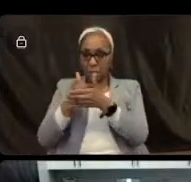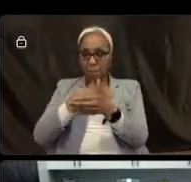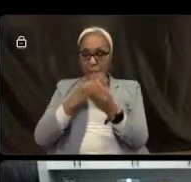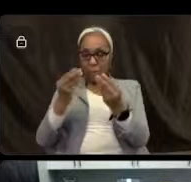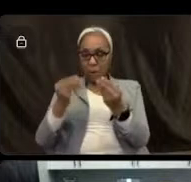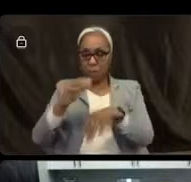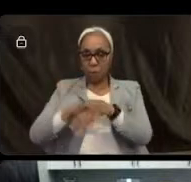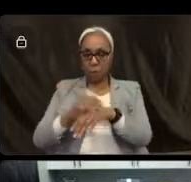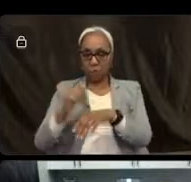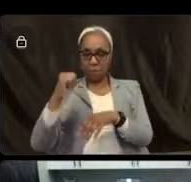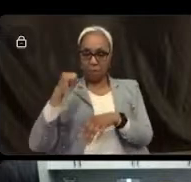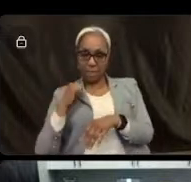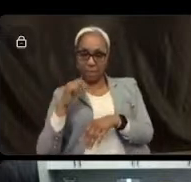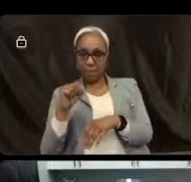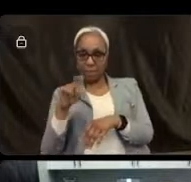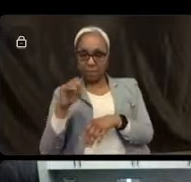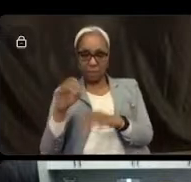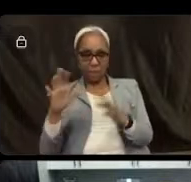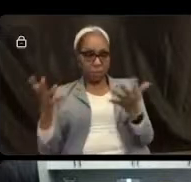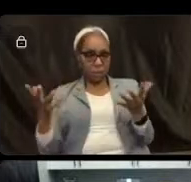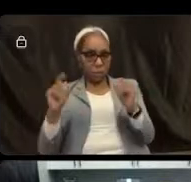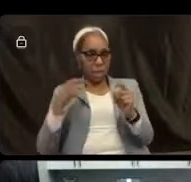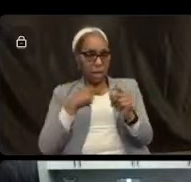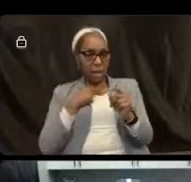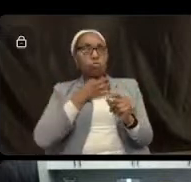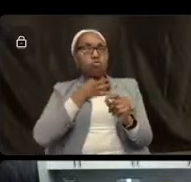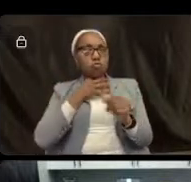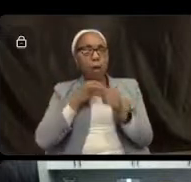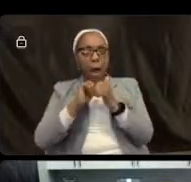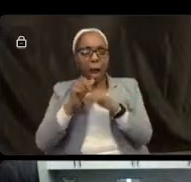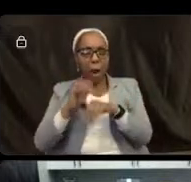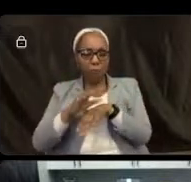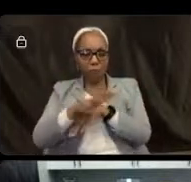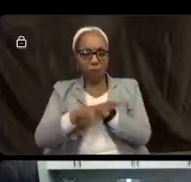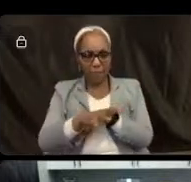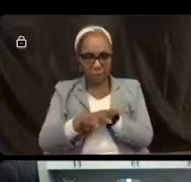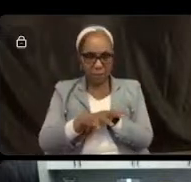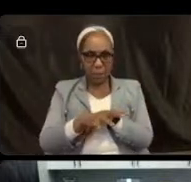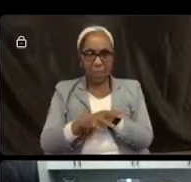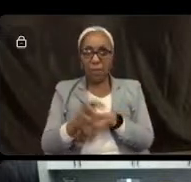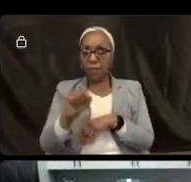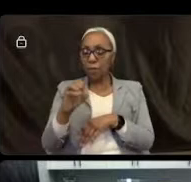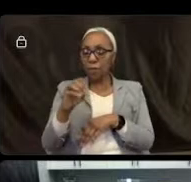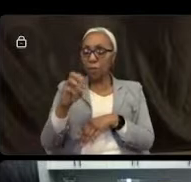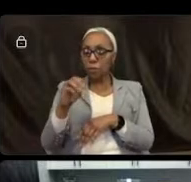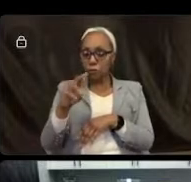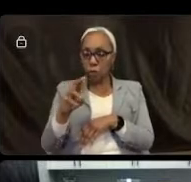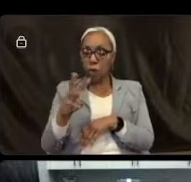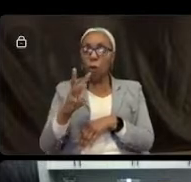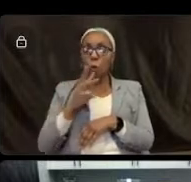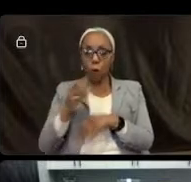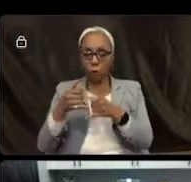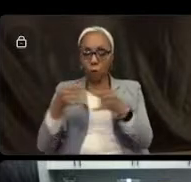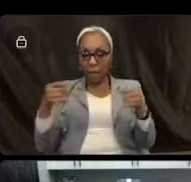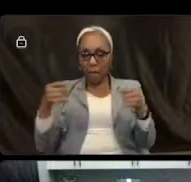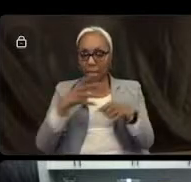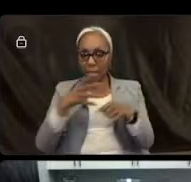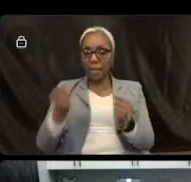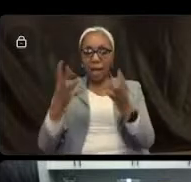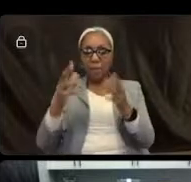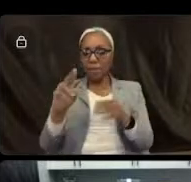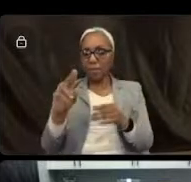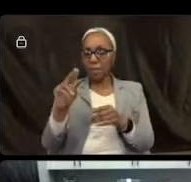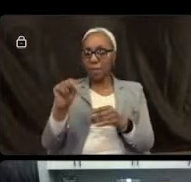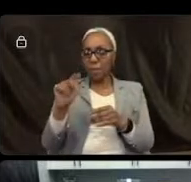on the backside? So I wanted to know how it's gonna affect the sewer system, the water line, and how many